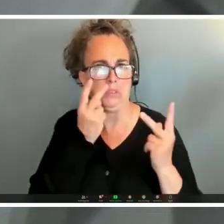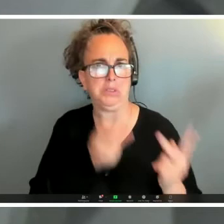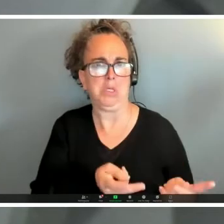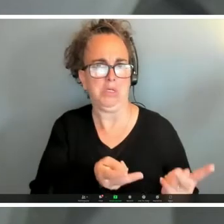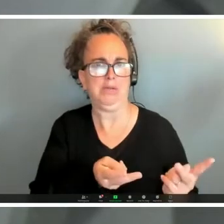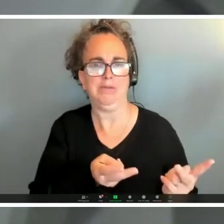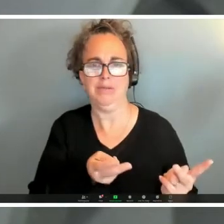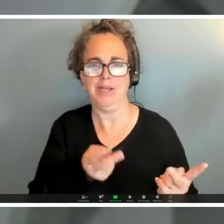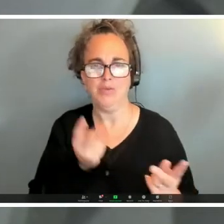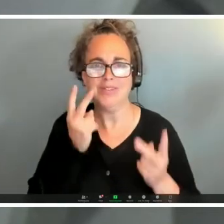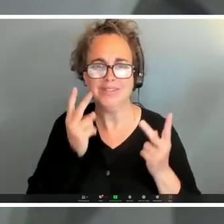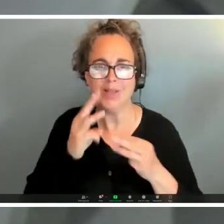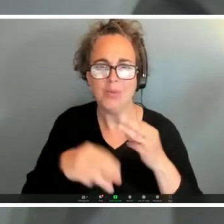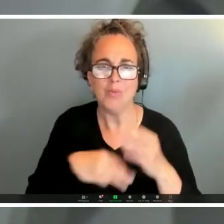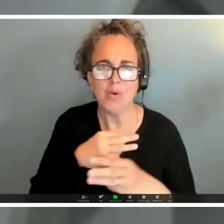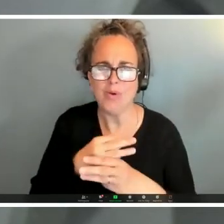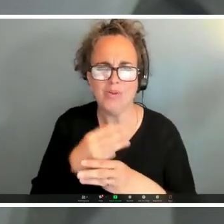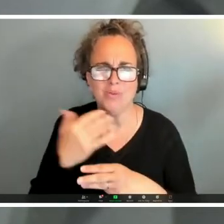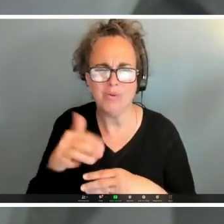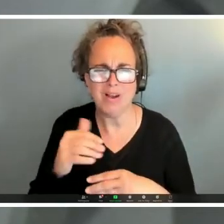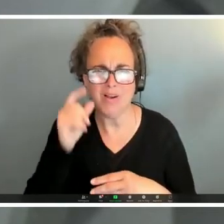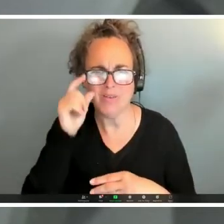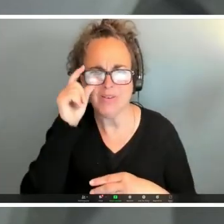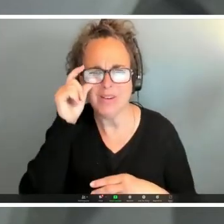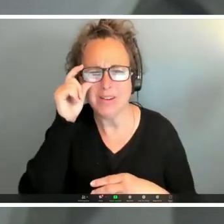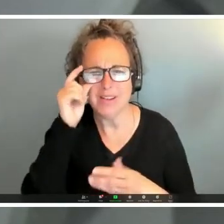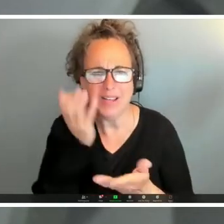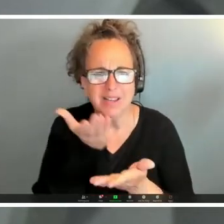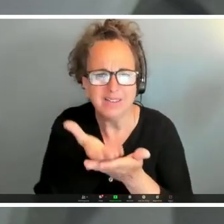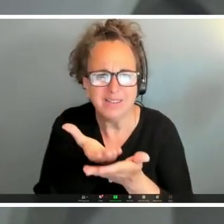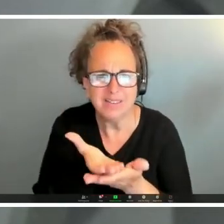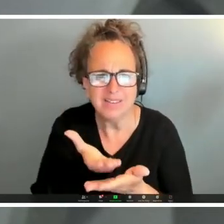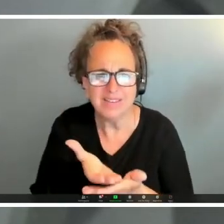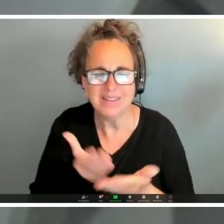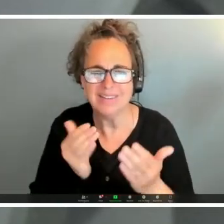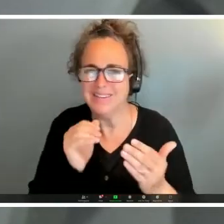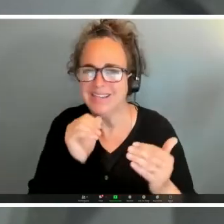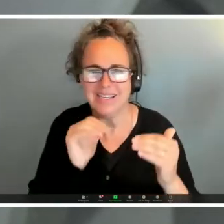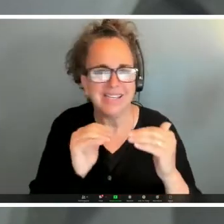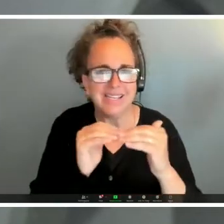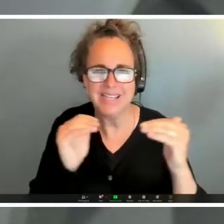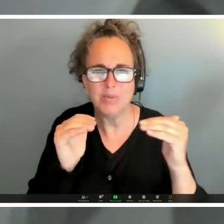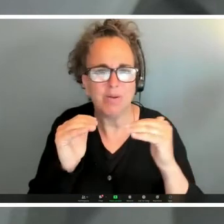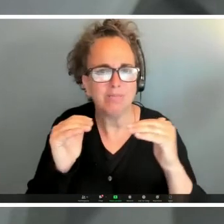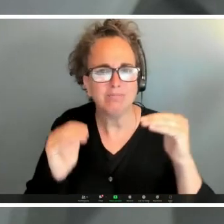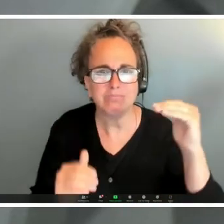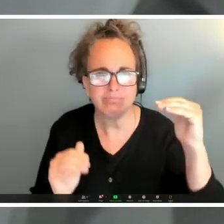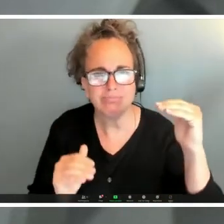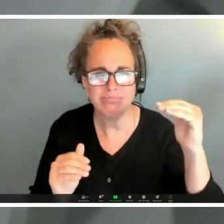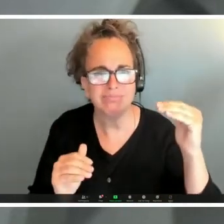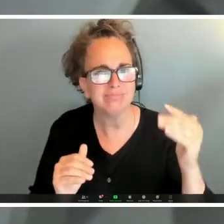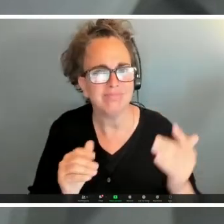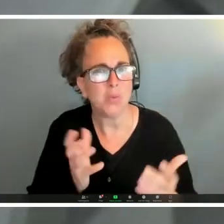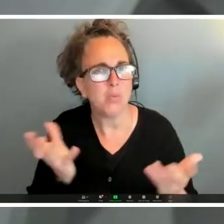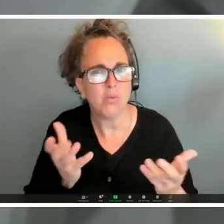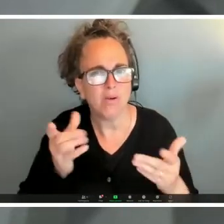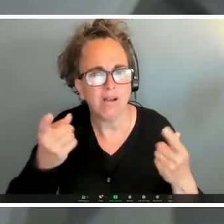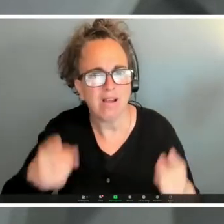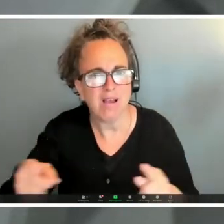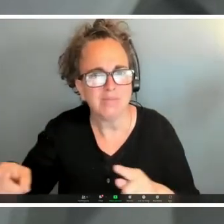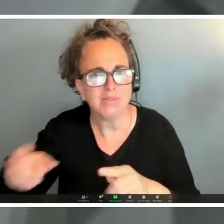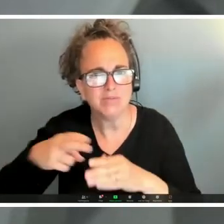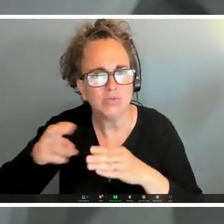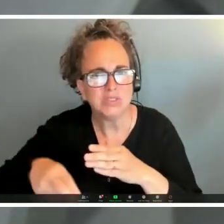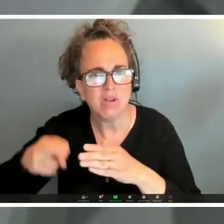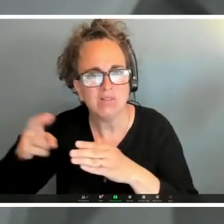to the world what inequities in our healthcare system, our primary care system, can actually result in. And